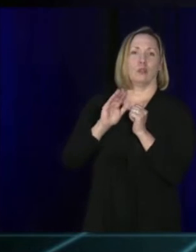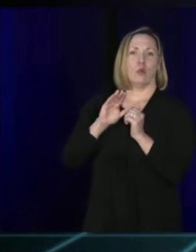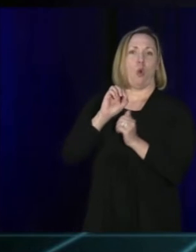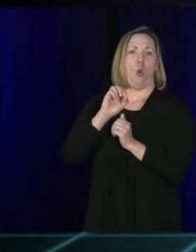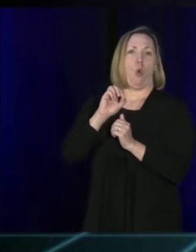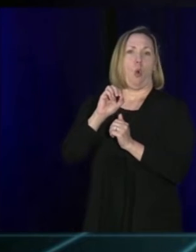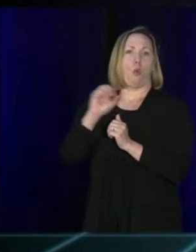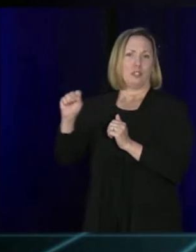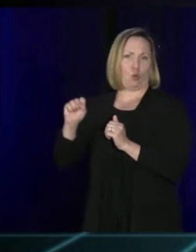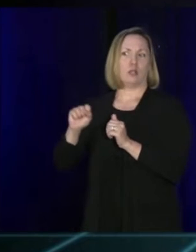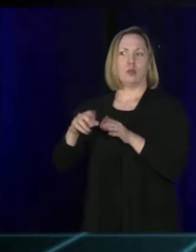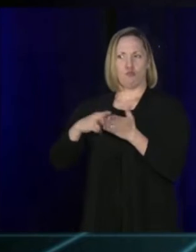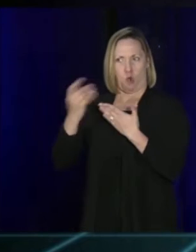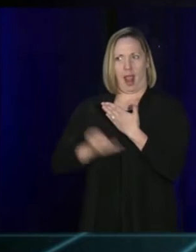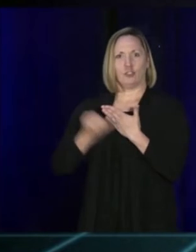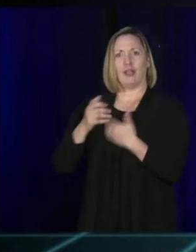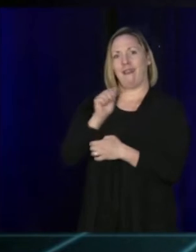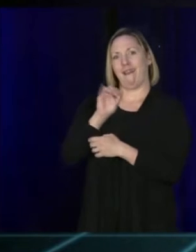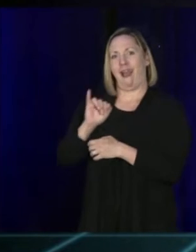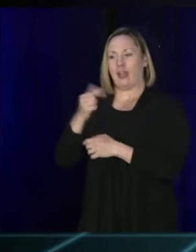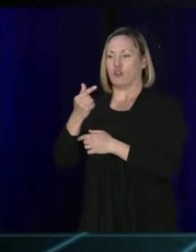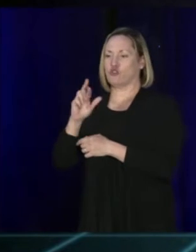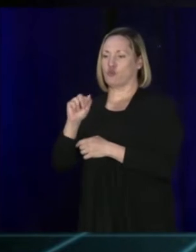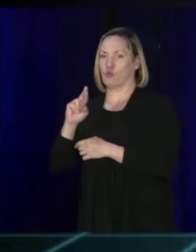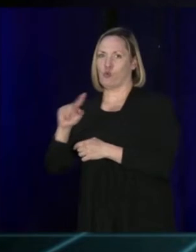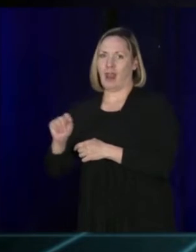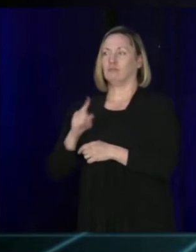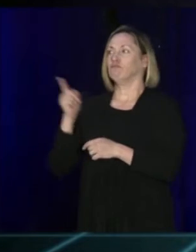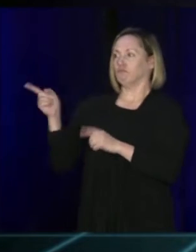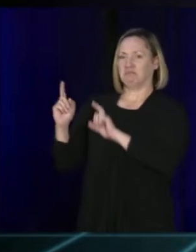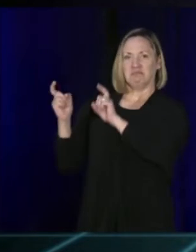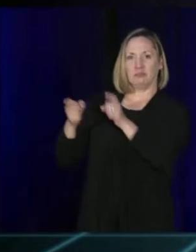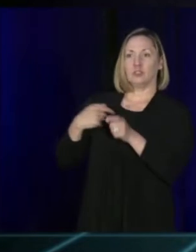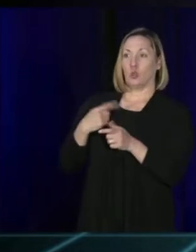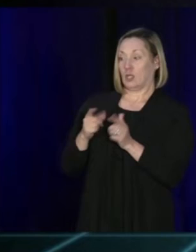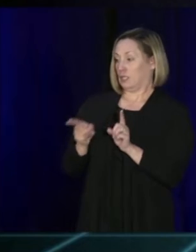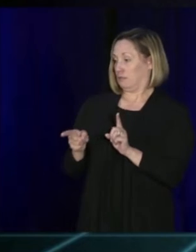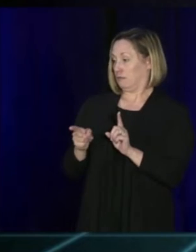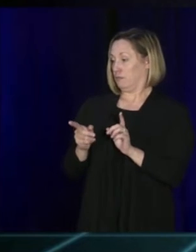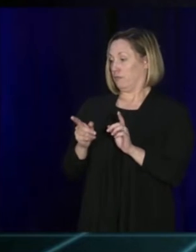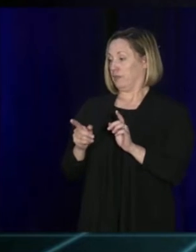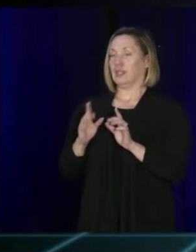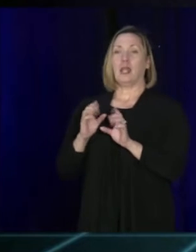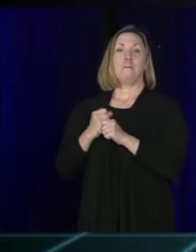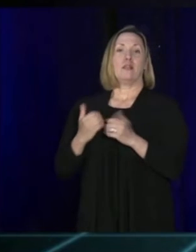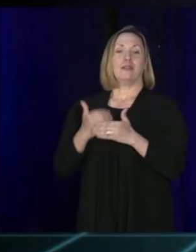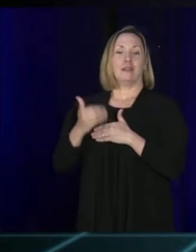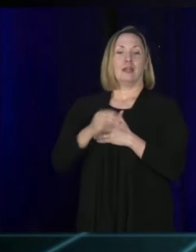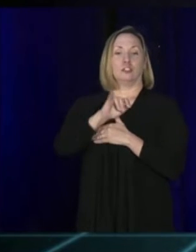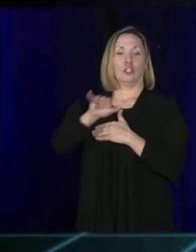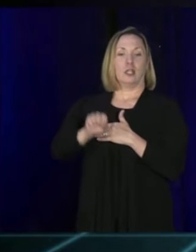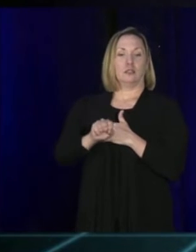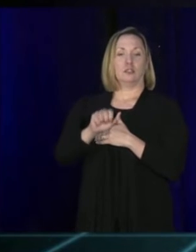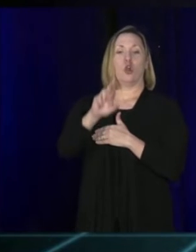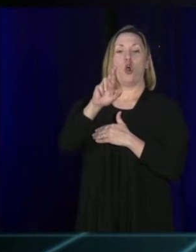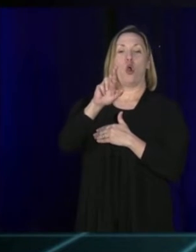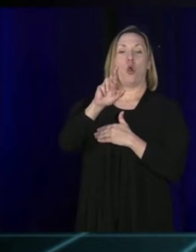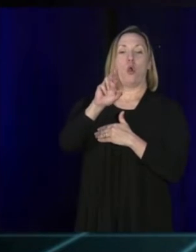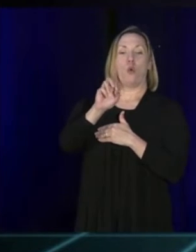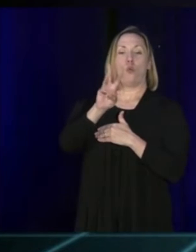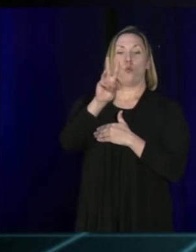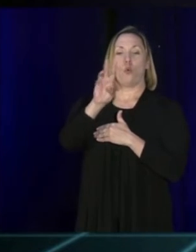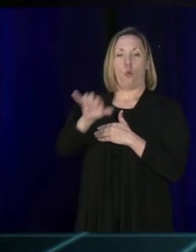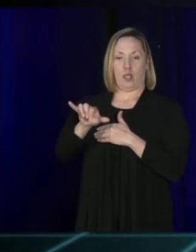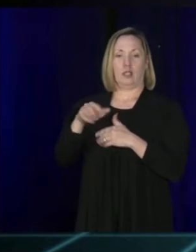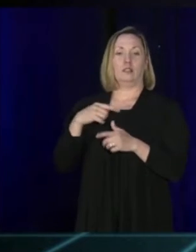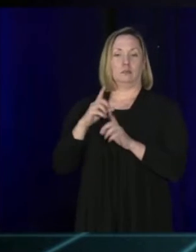found a couple of them, but Rowie is one of them. Built in Next.js, they specifically take like a Google sheet and add AI to it.